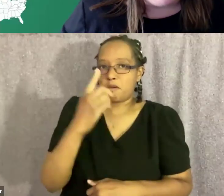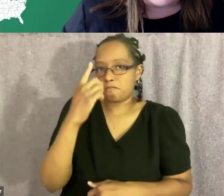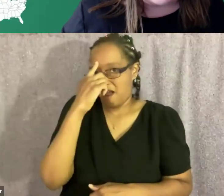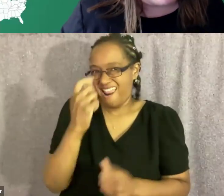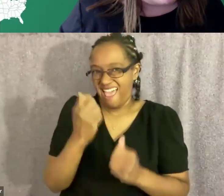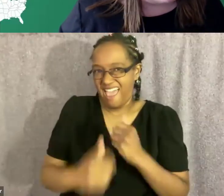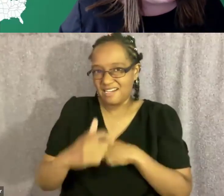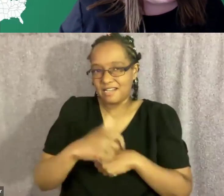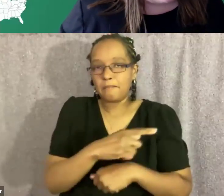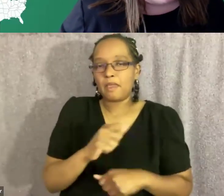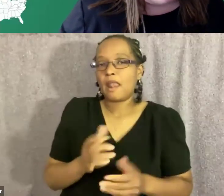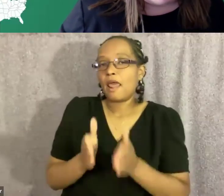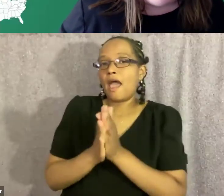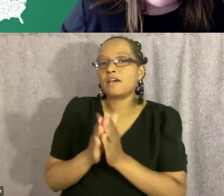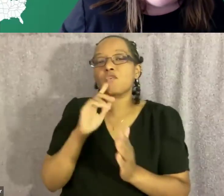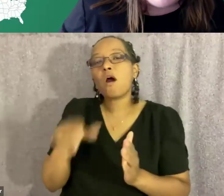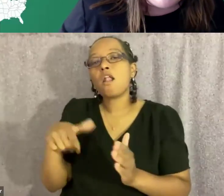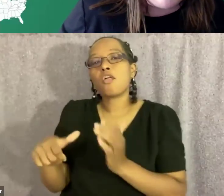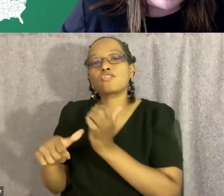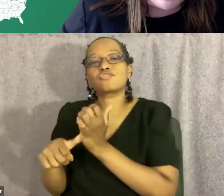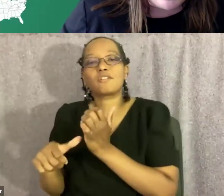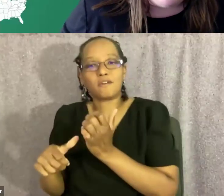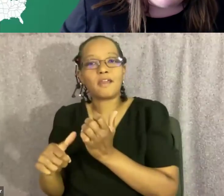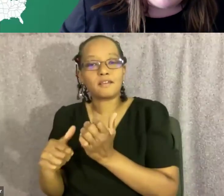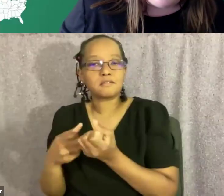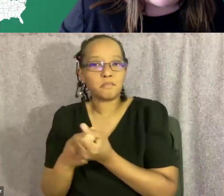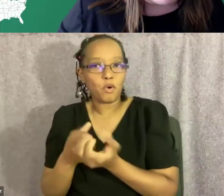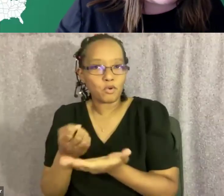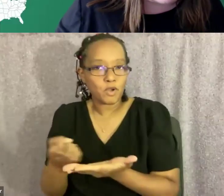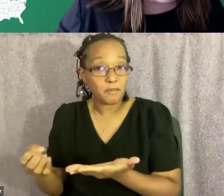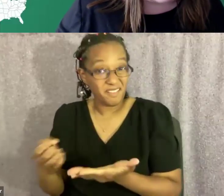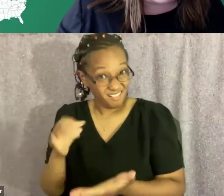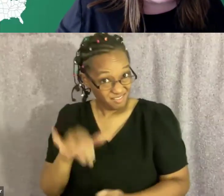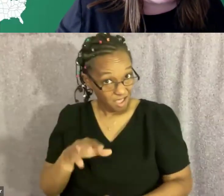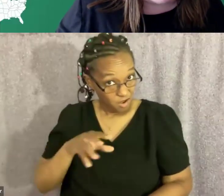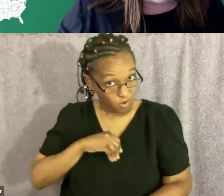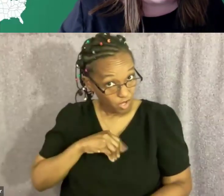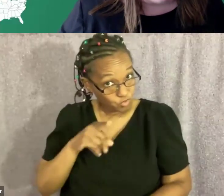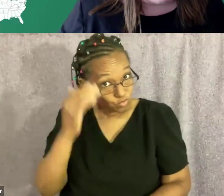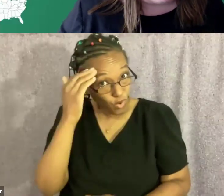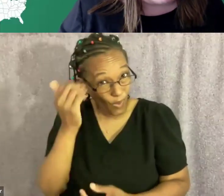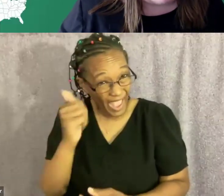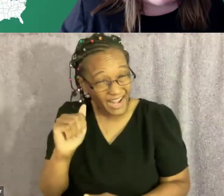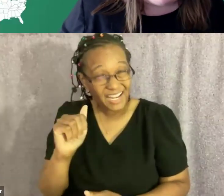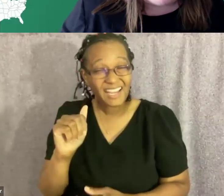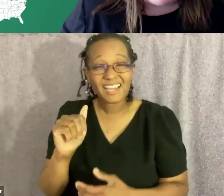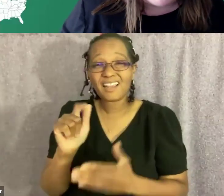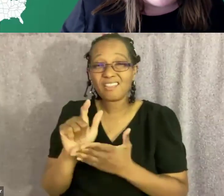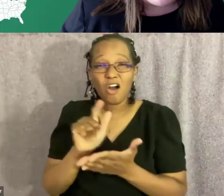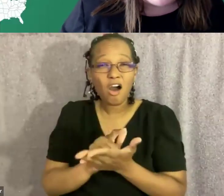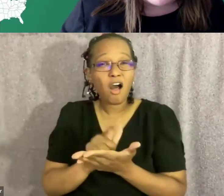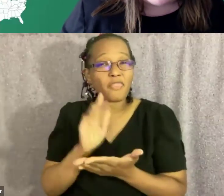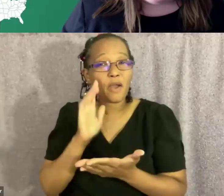a different auxiliary aid. Is this okay? And furthermore, are you aware of any such app that would be